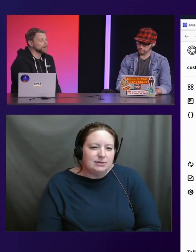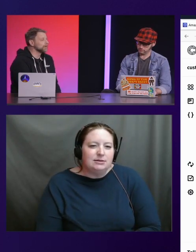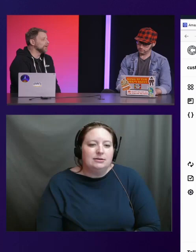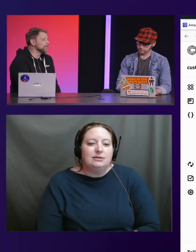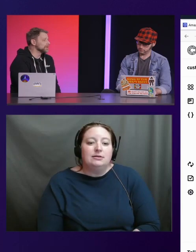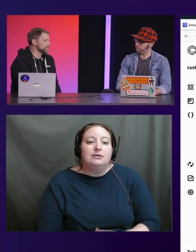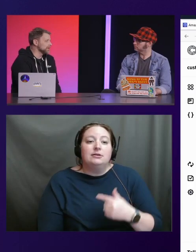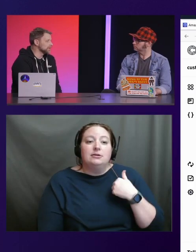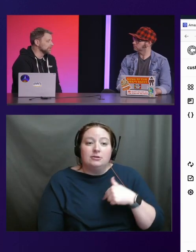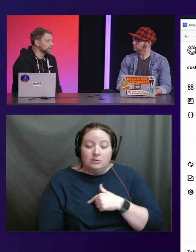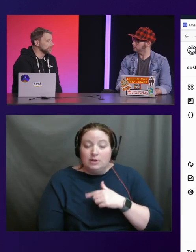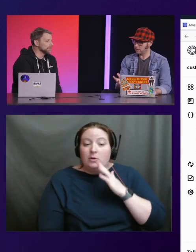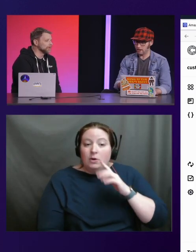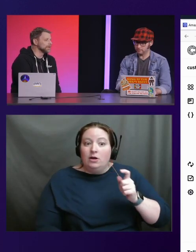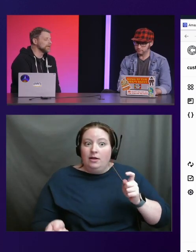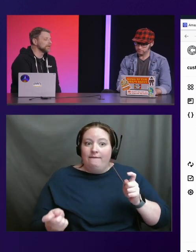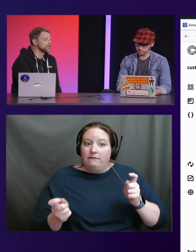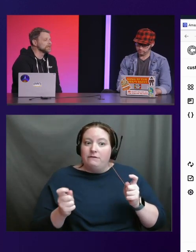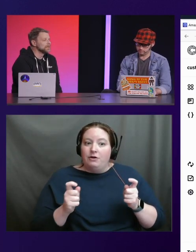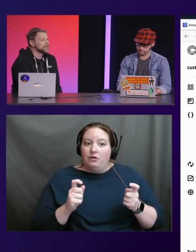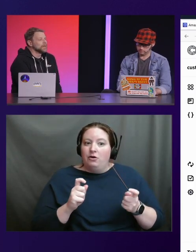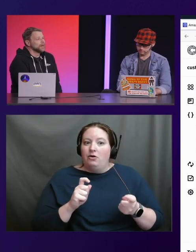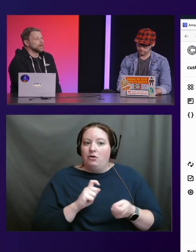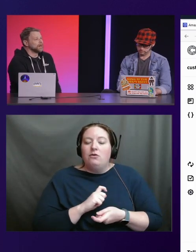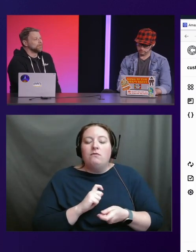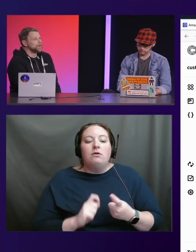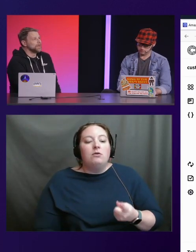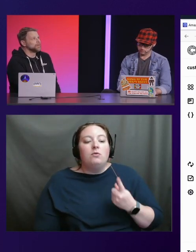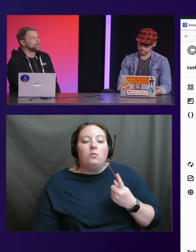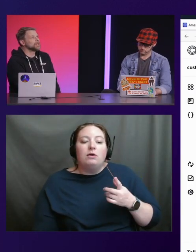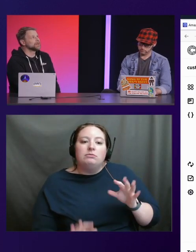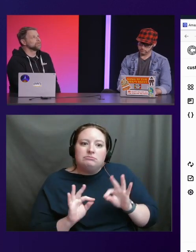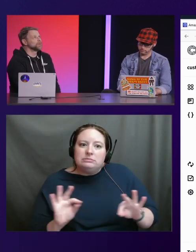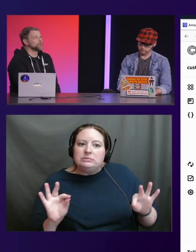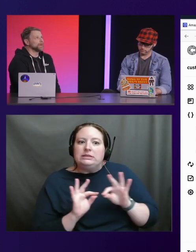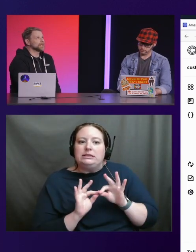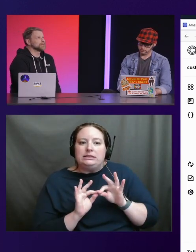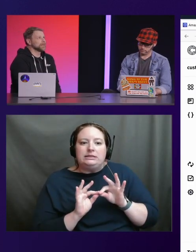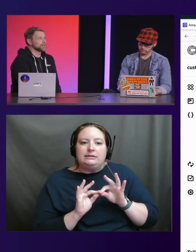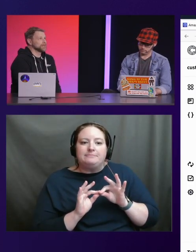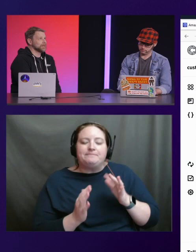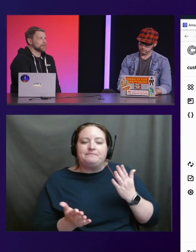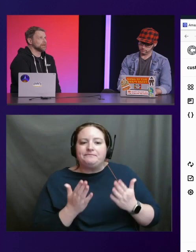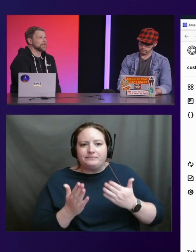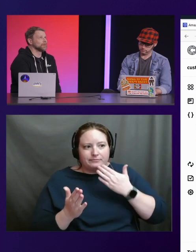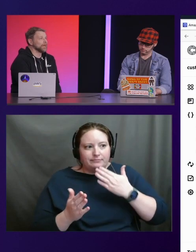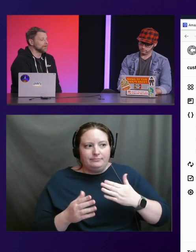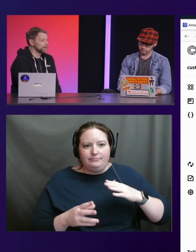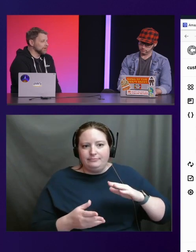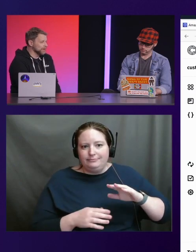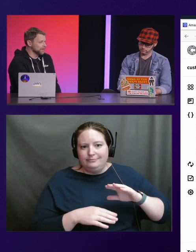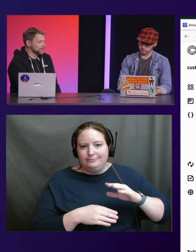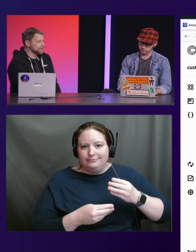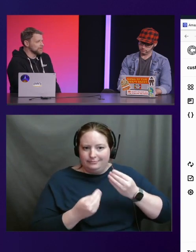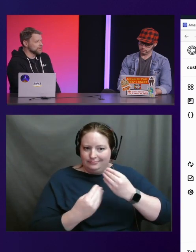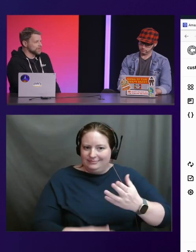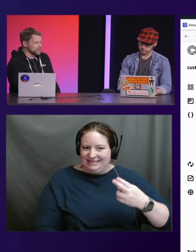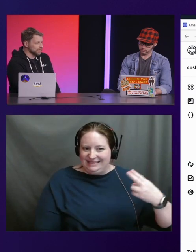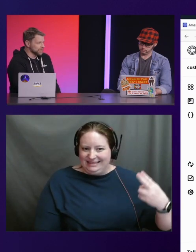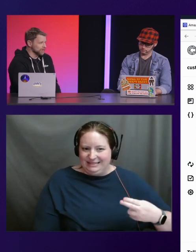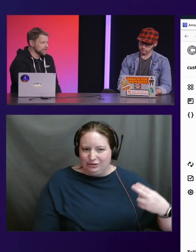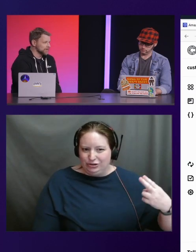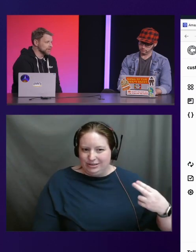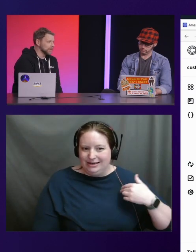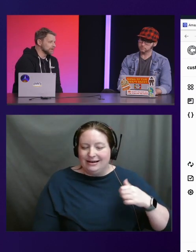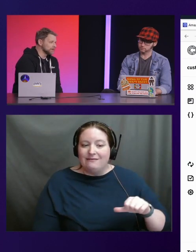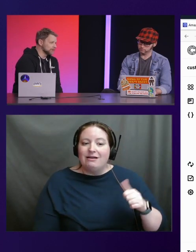we are going to evolve this space though. One of the key things. It might be good to pull back some history here. We have another product that was sort of similar